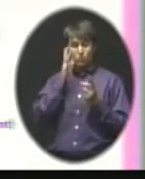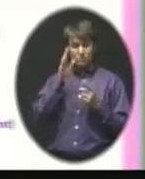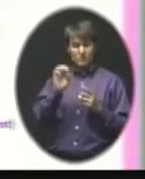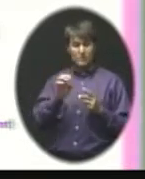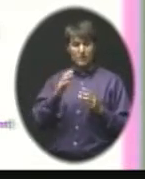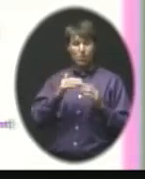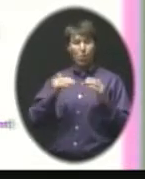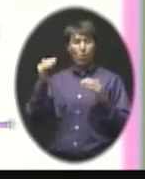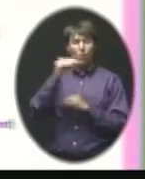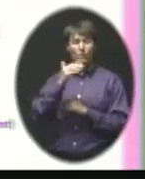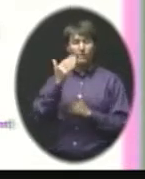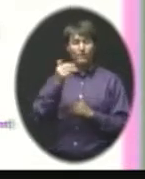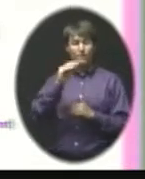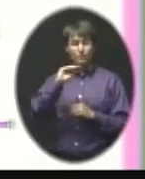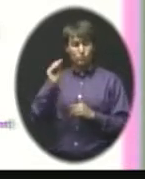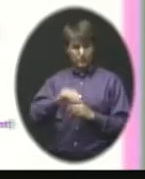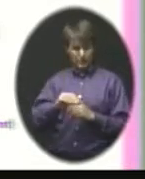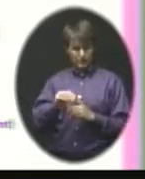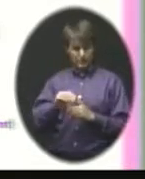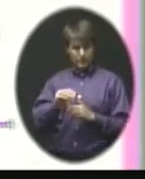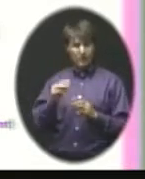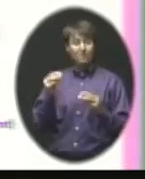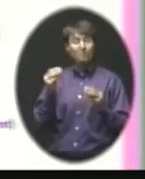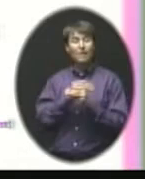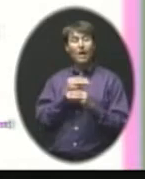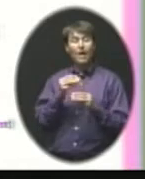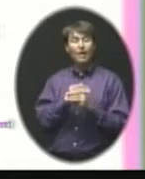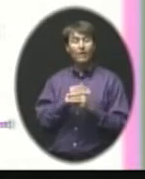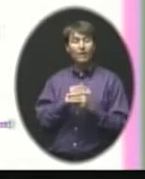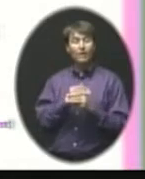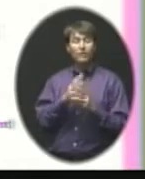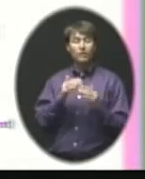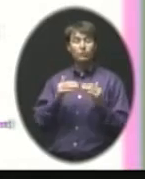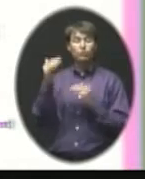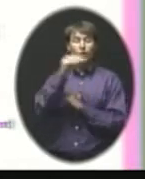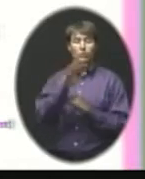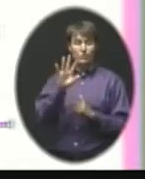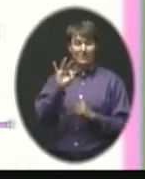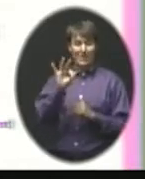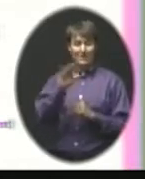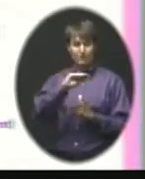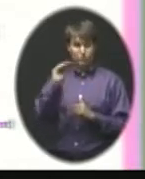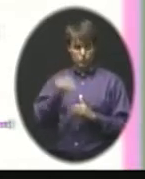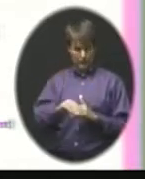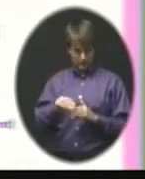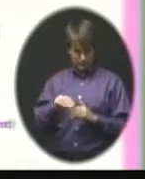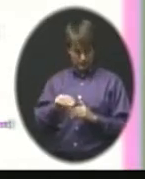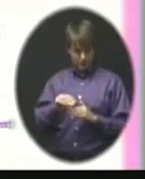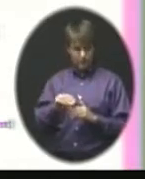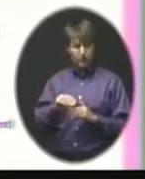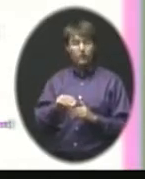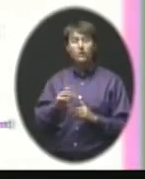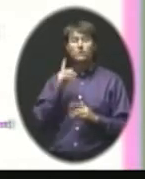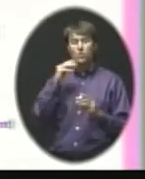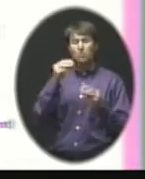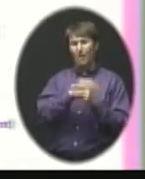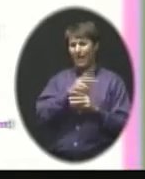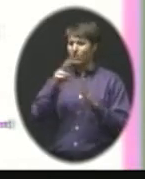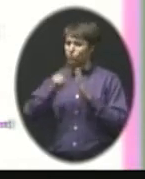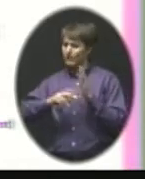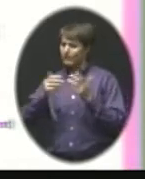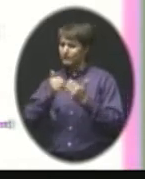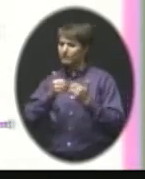than 15%. In math, it's greater than 19%. So math and reading are